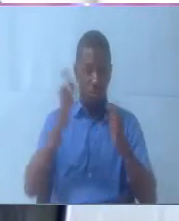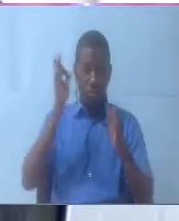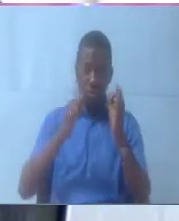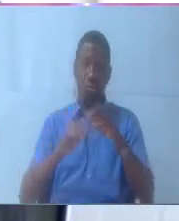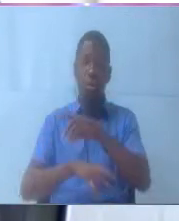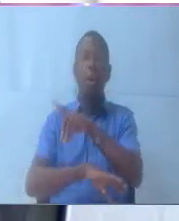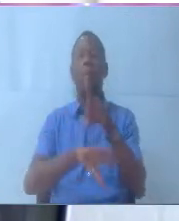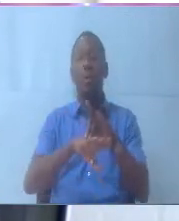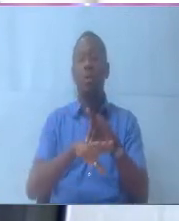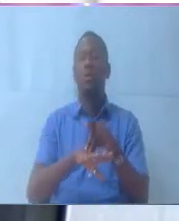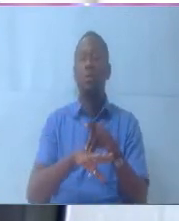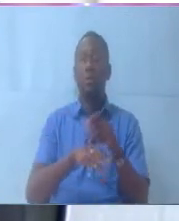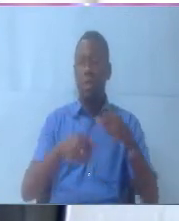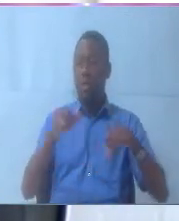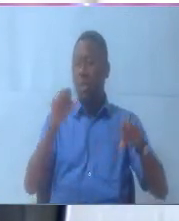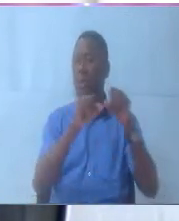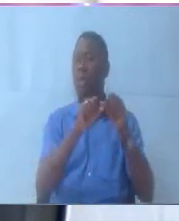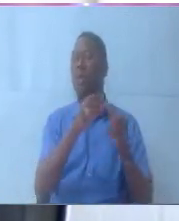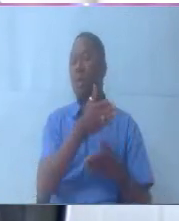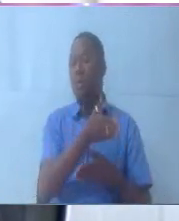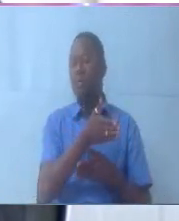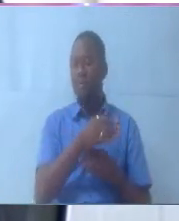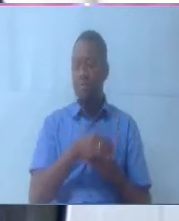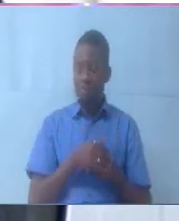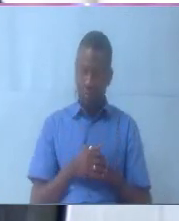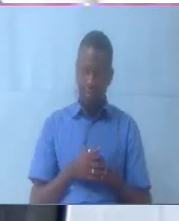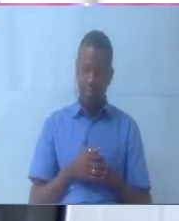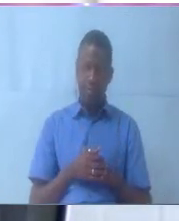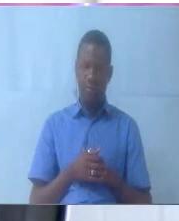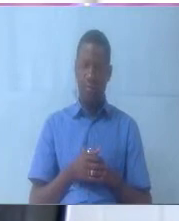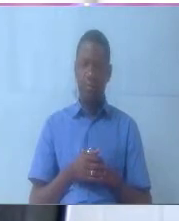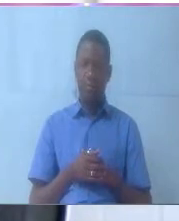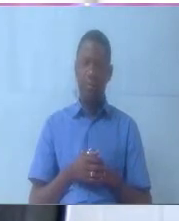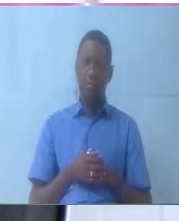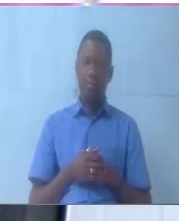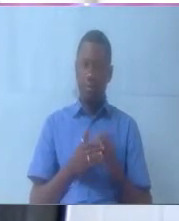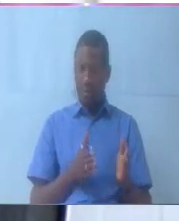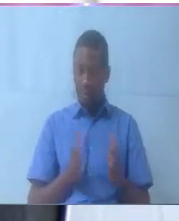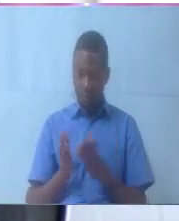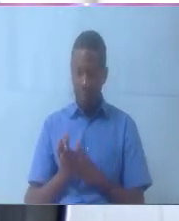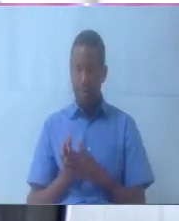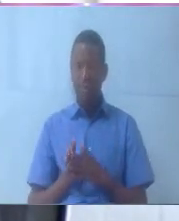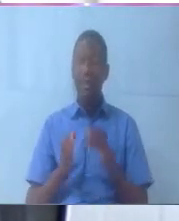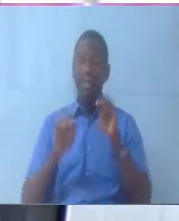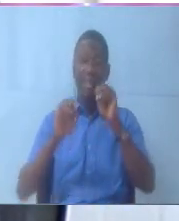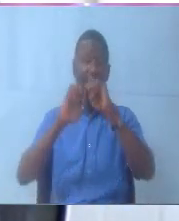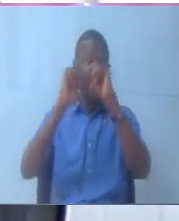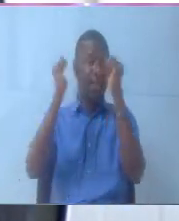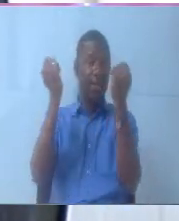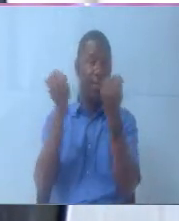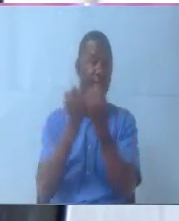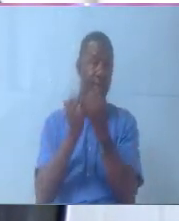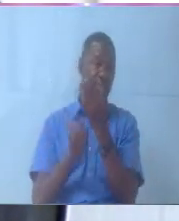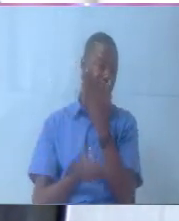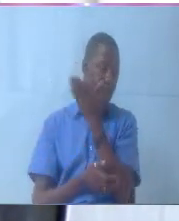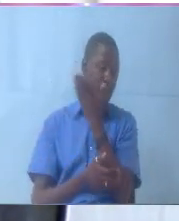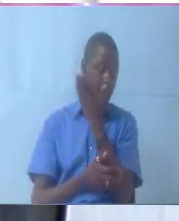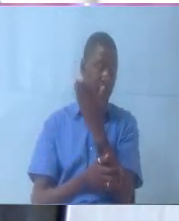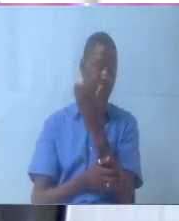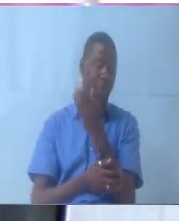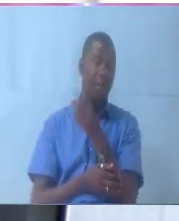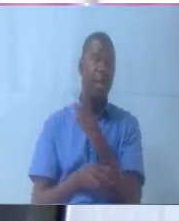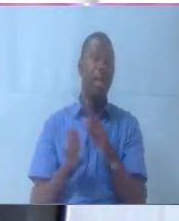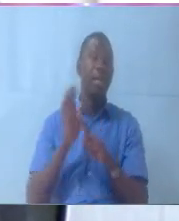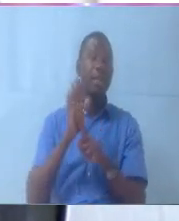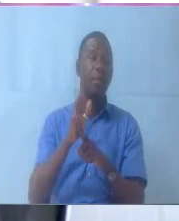sembo soto abedamen nuto The executive, nyatonko banku nyatonko la bunda particularly Yaya Jammeh himself,